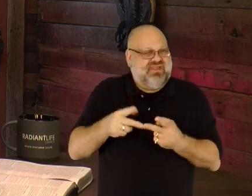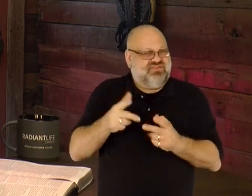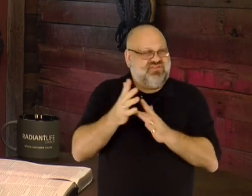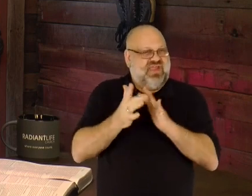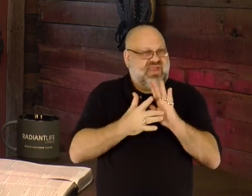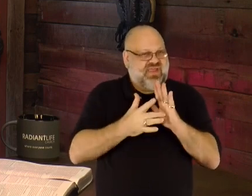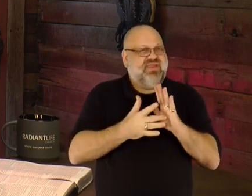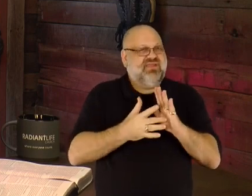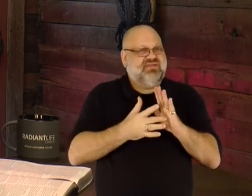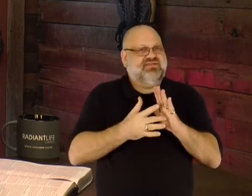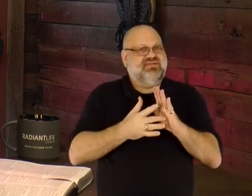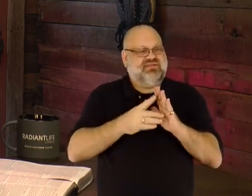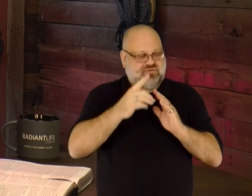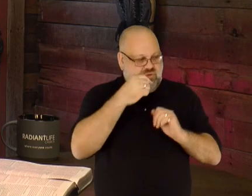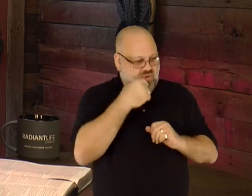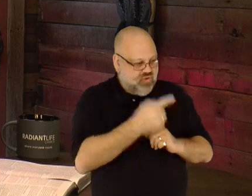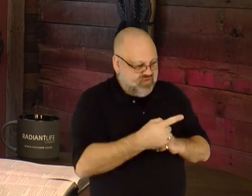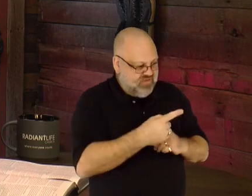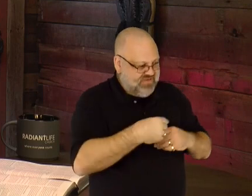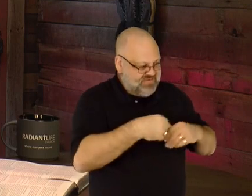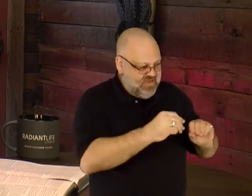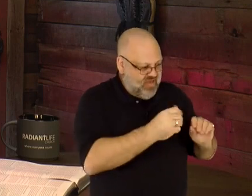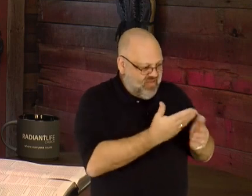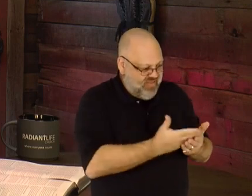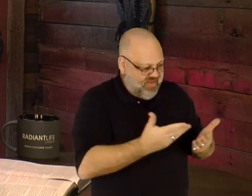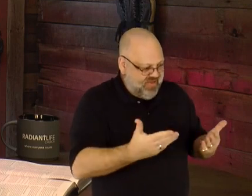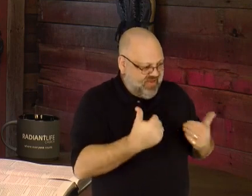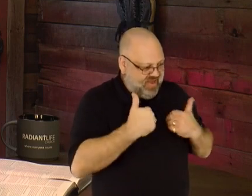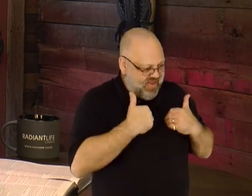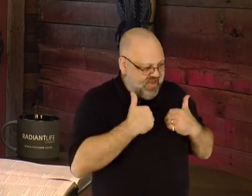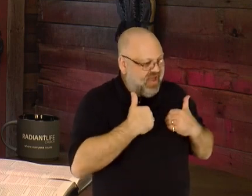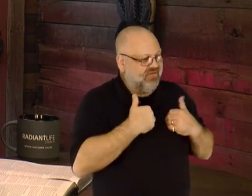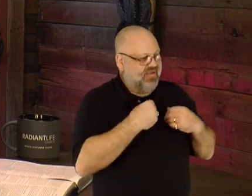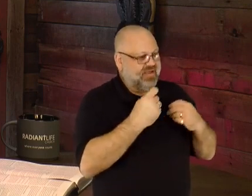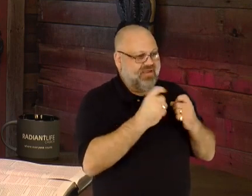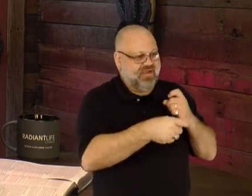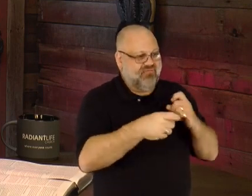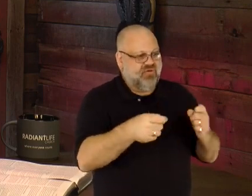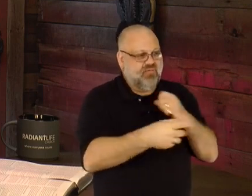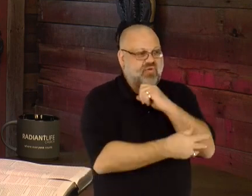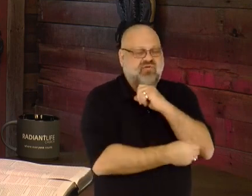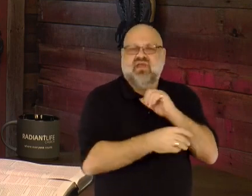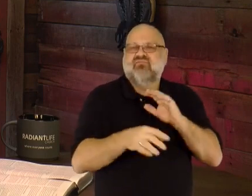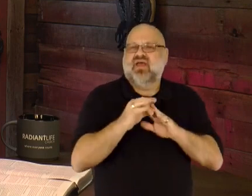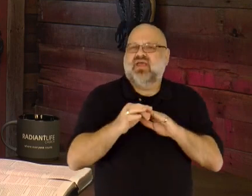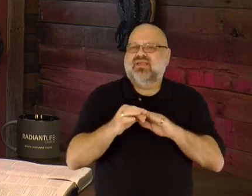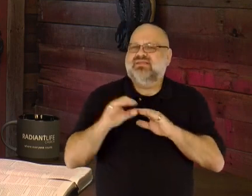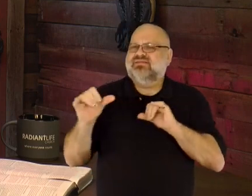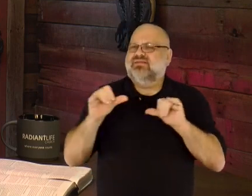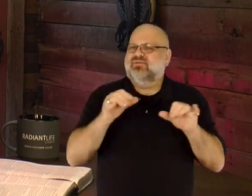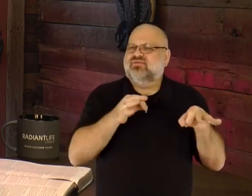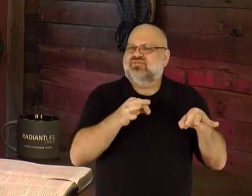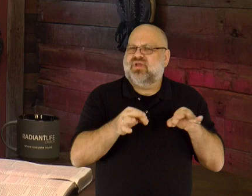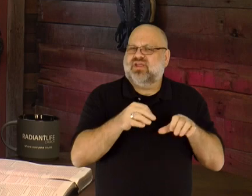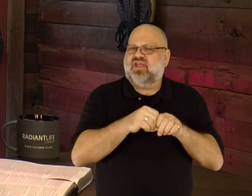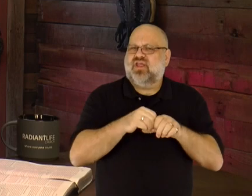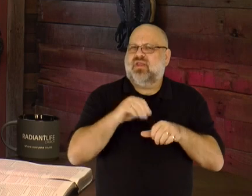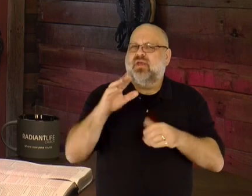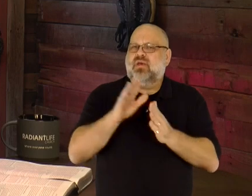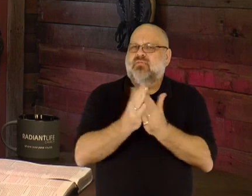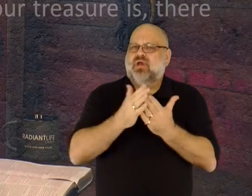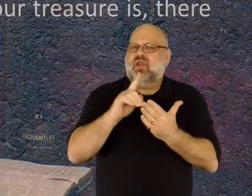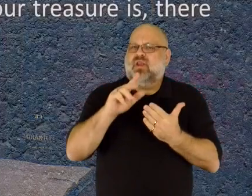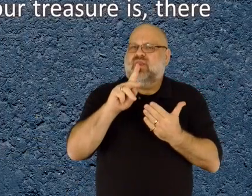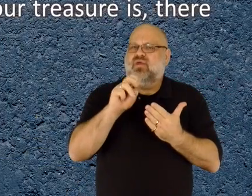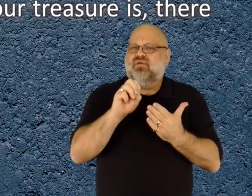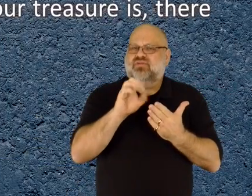to sell possessions and give to the poor. We find a similar instruction earlier in the book of Luke. In Luke 12:32 through 34,